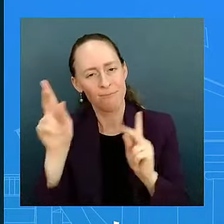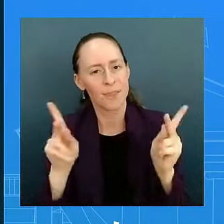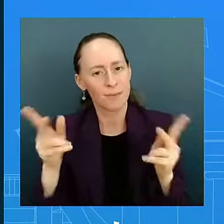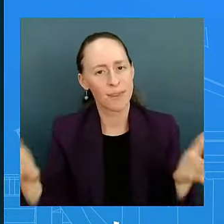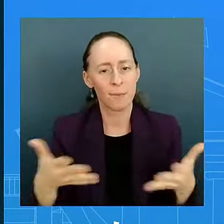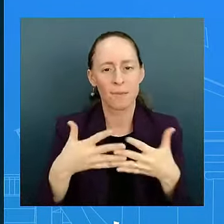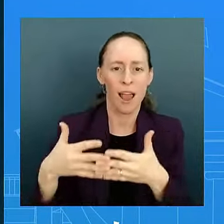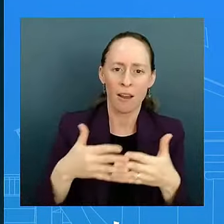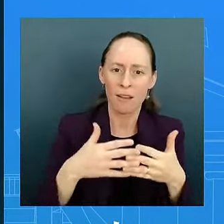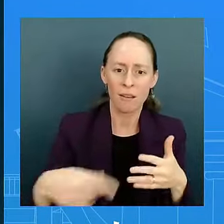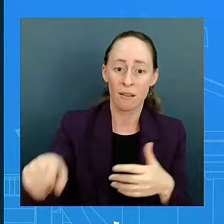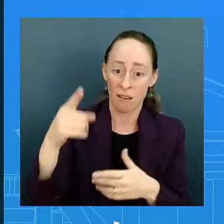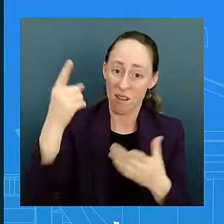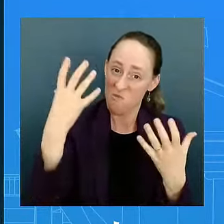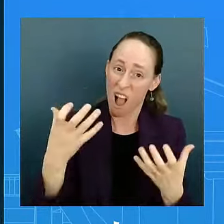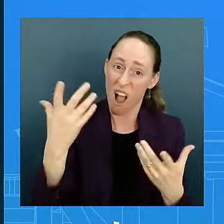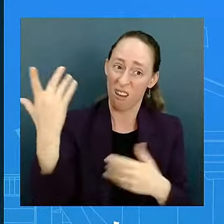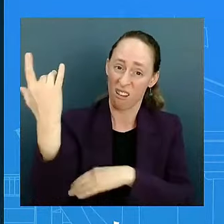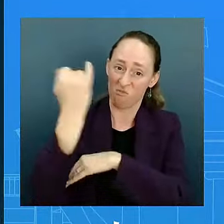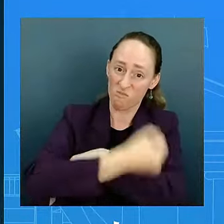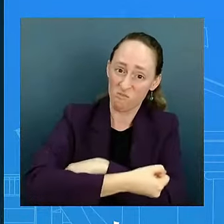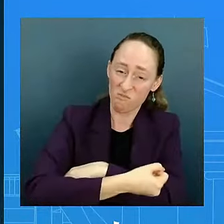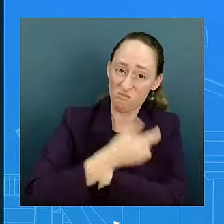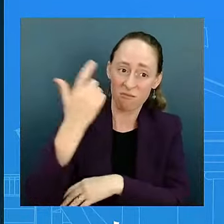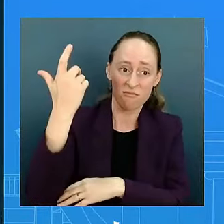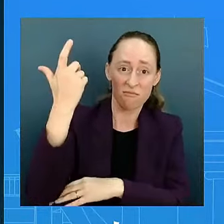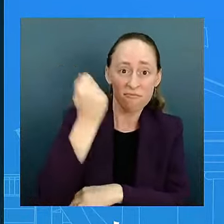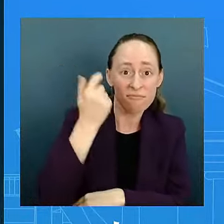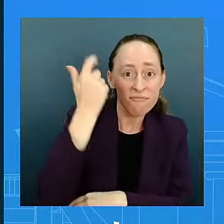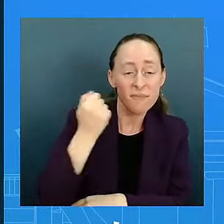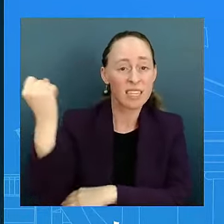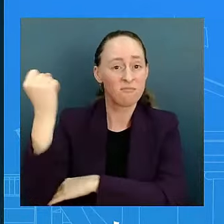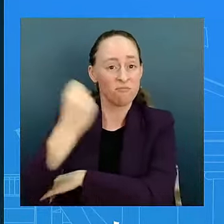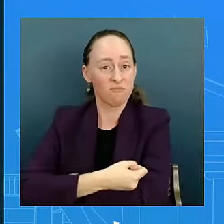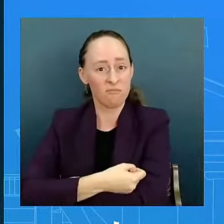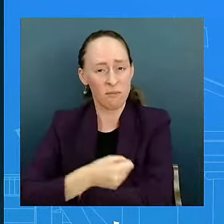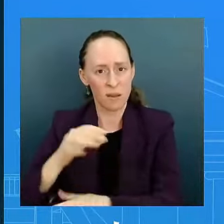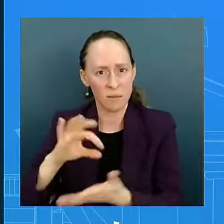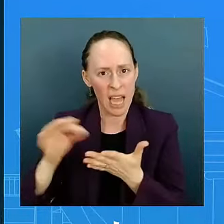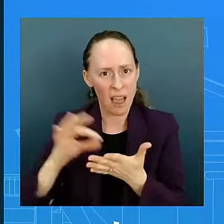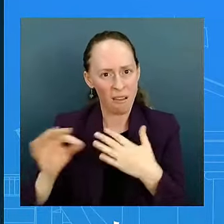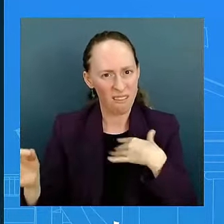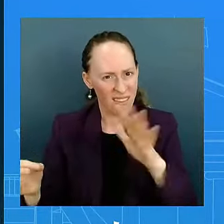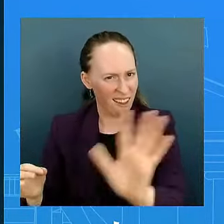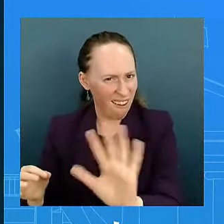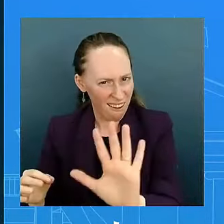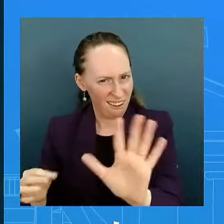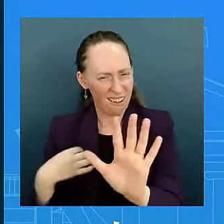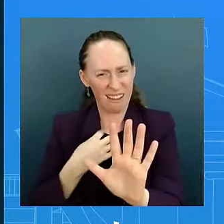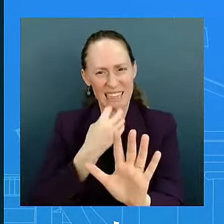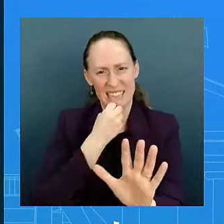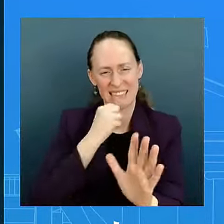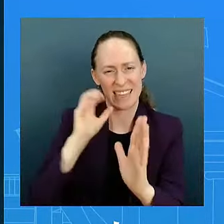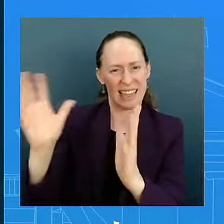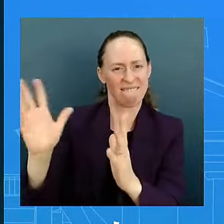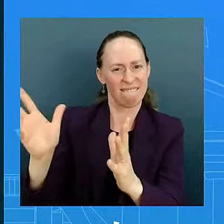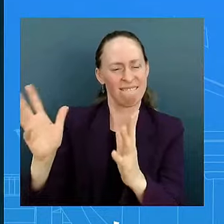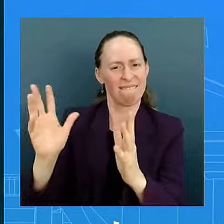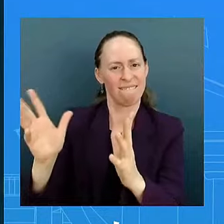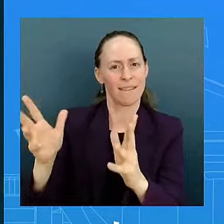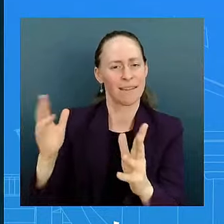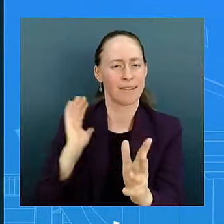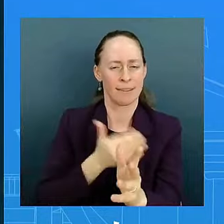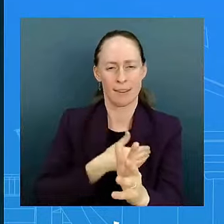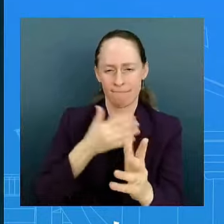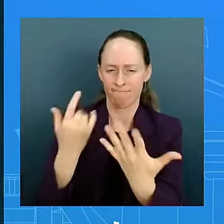Medicare. That's not what we want to do. You've seen this president who wants to protect Social Security and Medicare. So that's our focus. That's what we're going to continue to do. But we